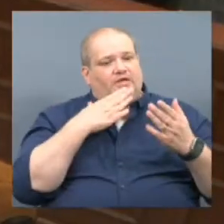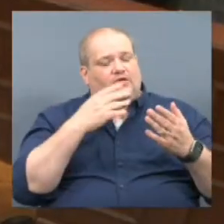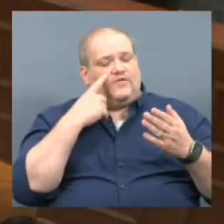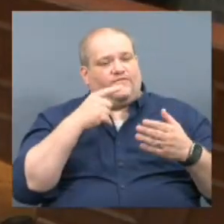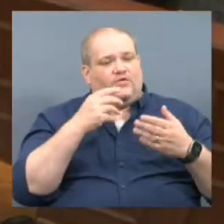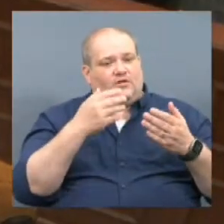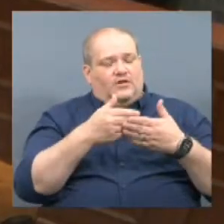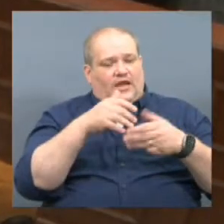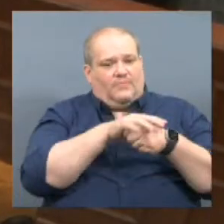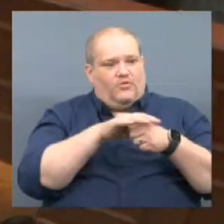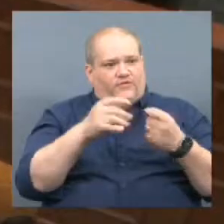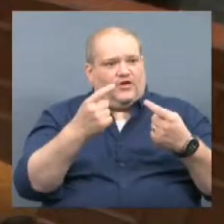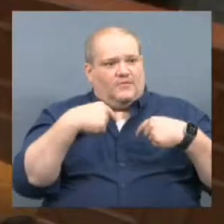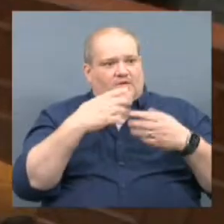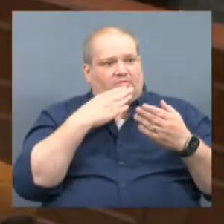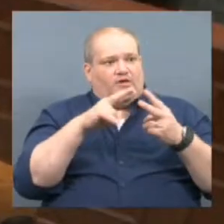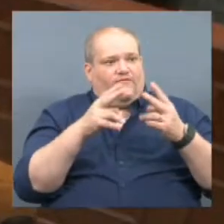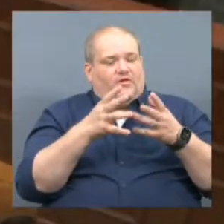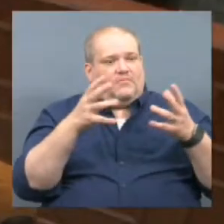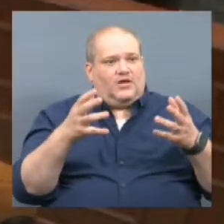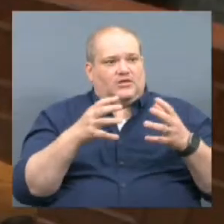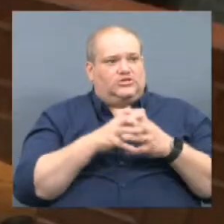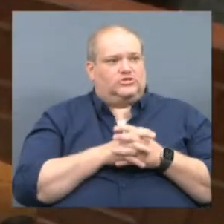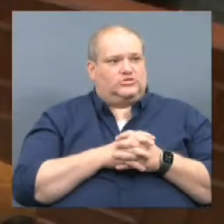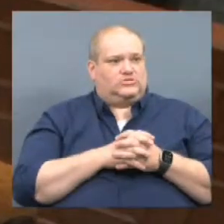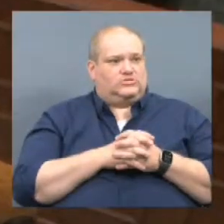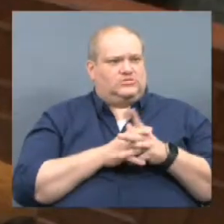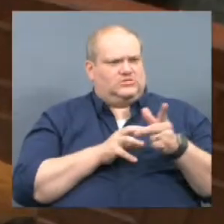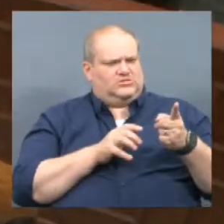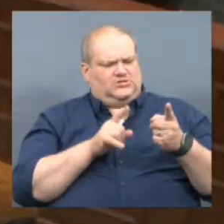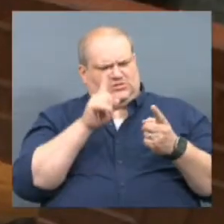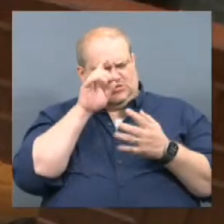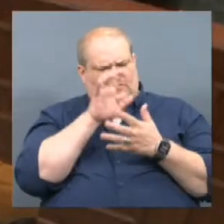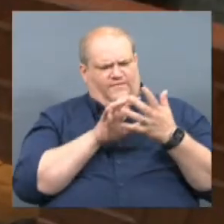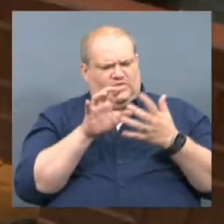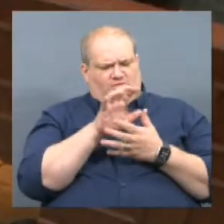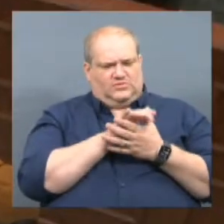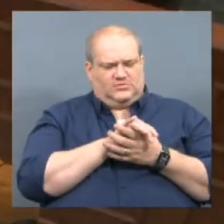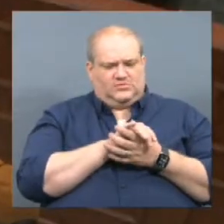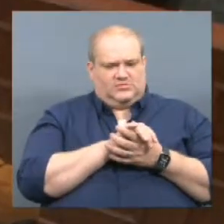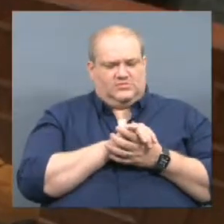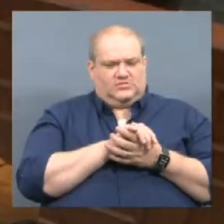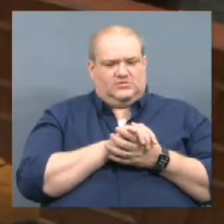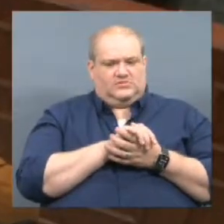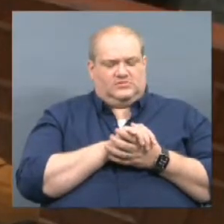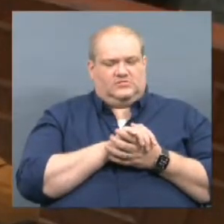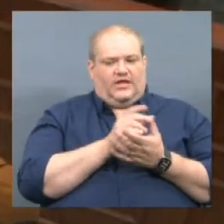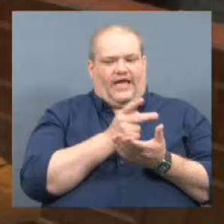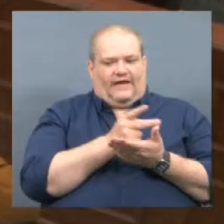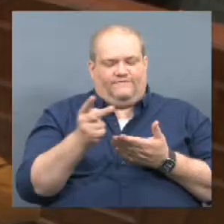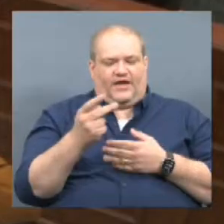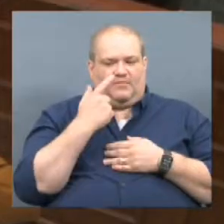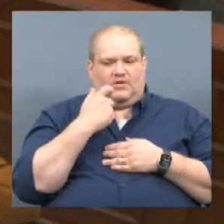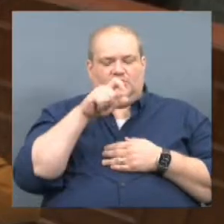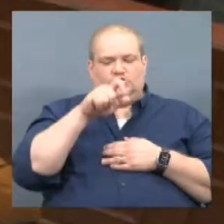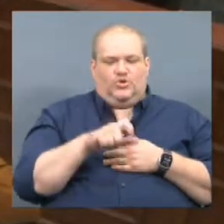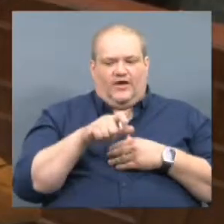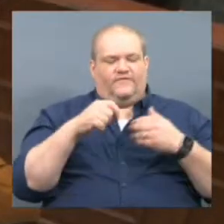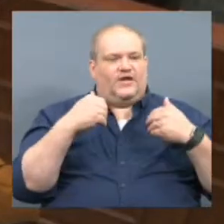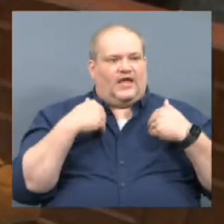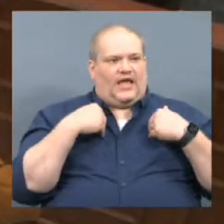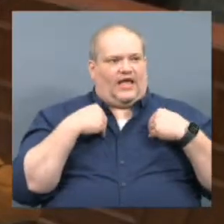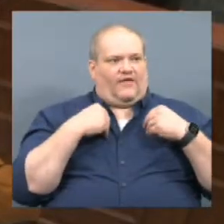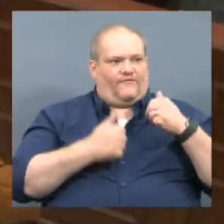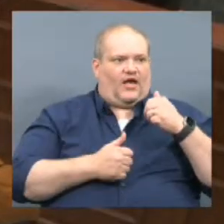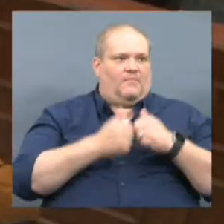the neighborhood for coming out. Thank you all very much. We will give just a minute. She has a confused for look everybody. on her face. It No, no, it's failed. fine. It No, I get failed it. because you have to have